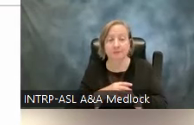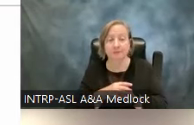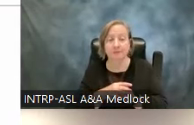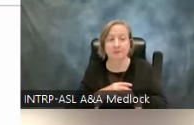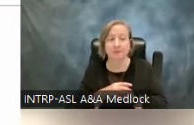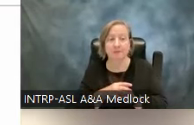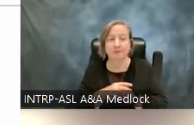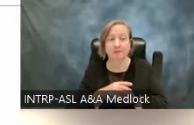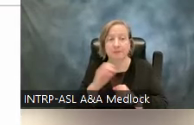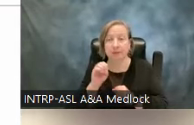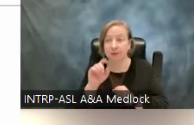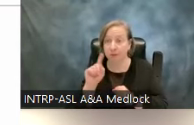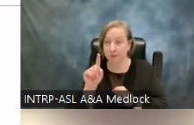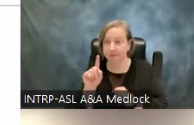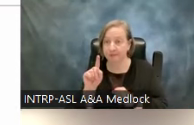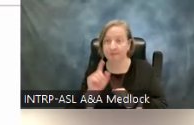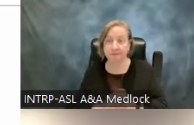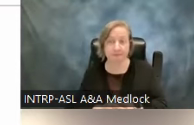E1?